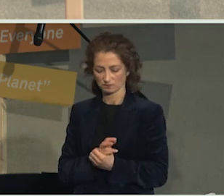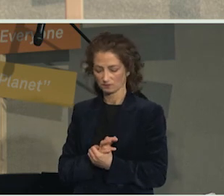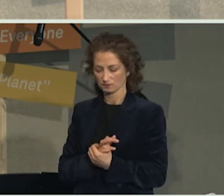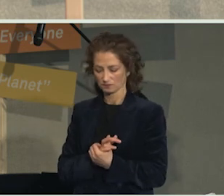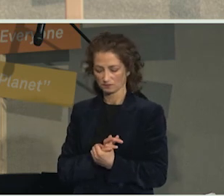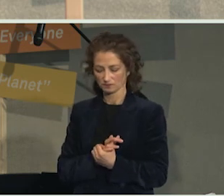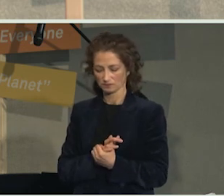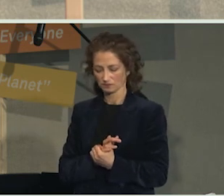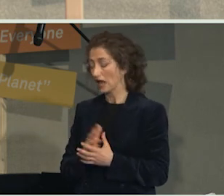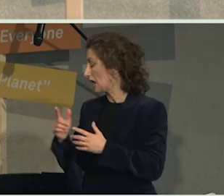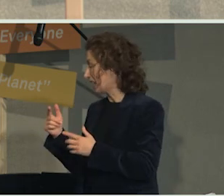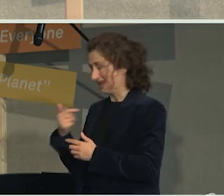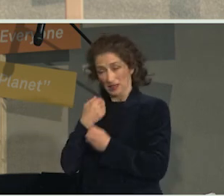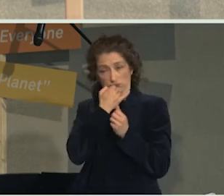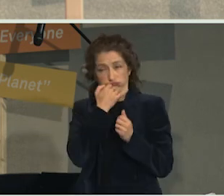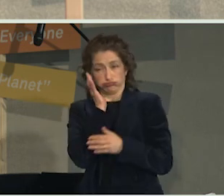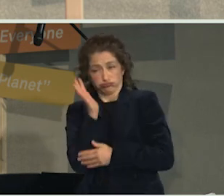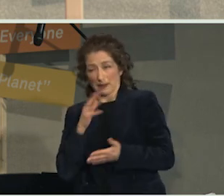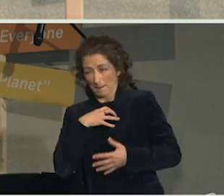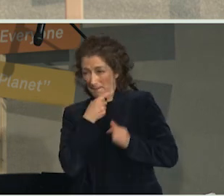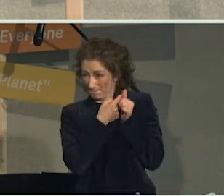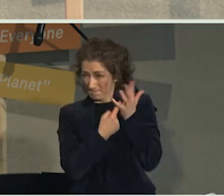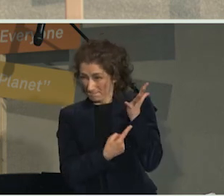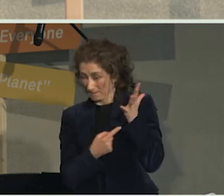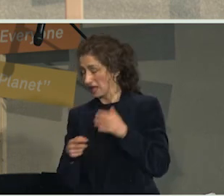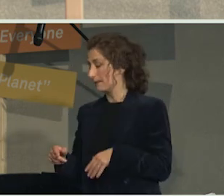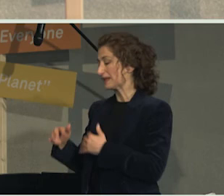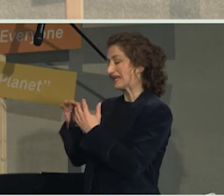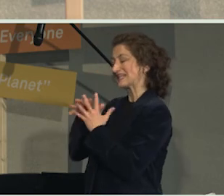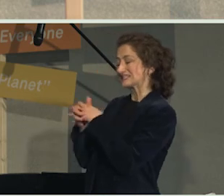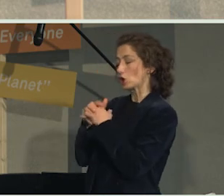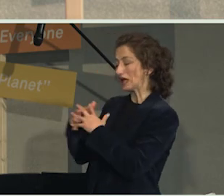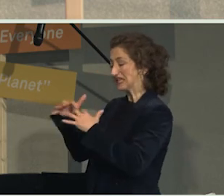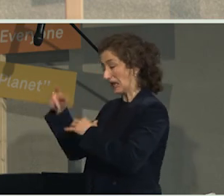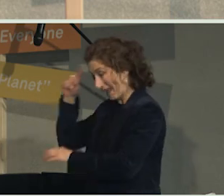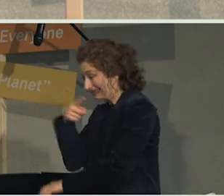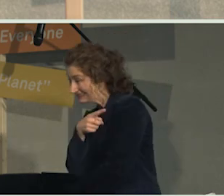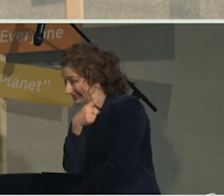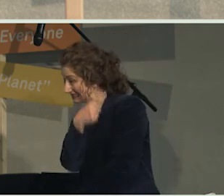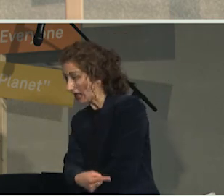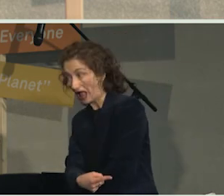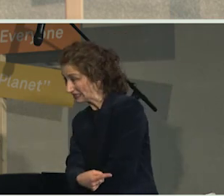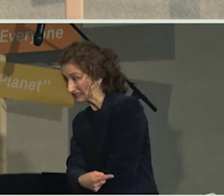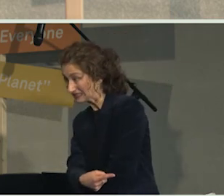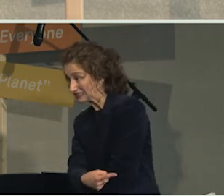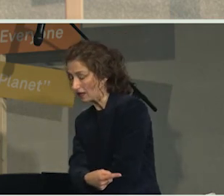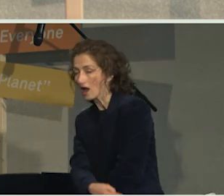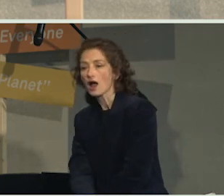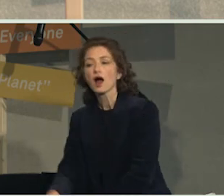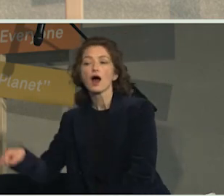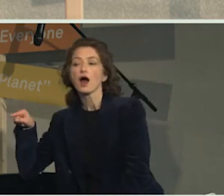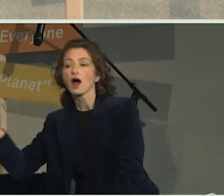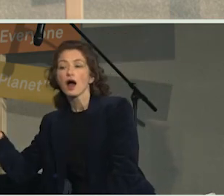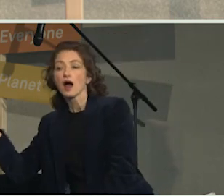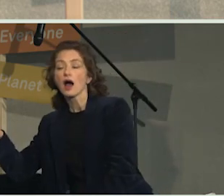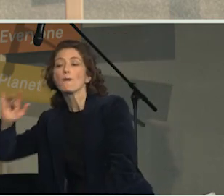not about any of those issues. It turned out that intersectionality itself was the thing that was being interrogated